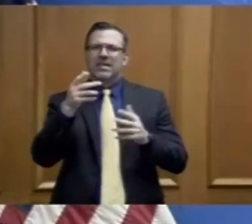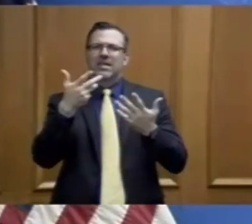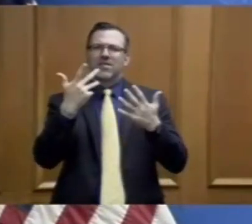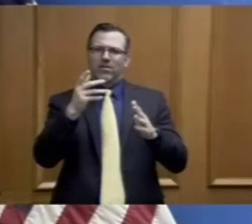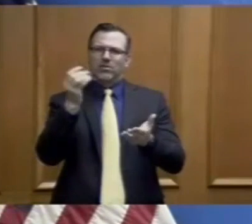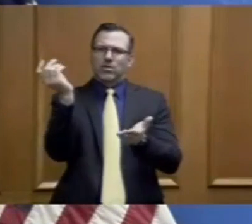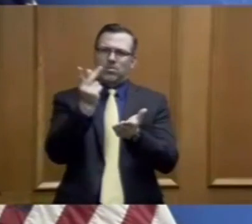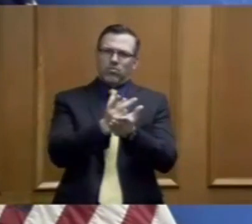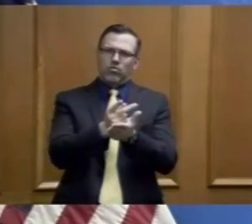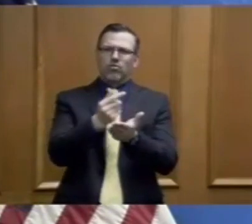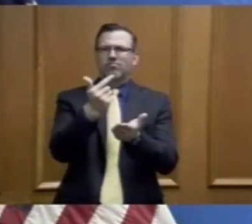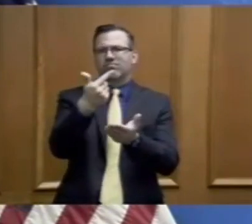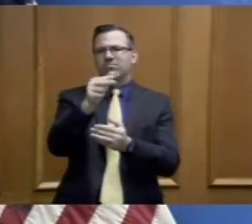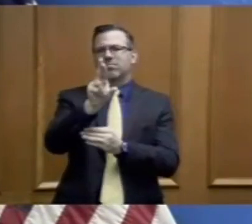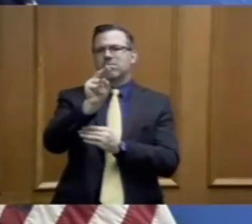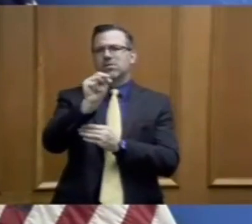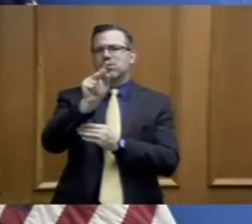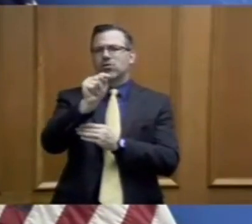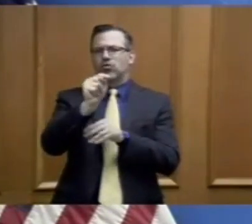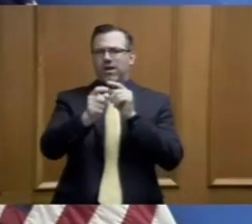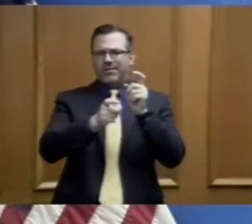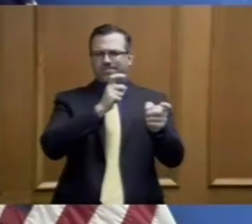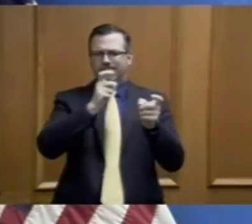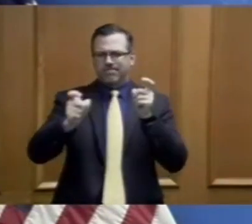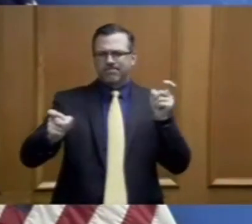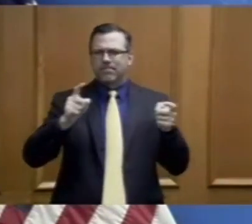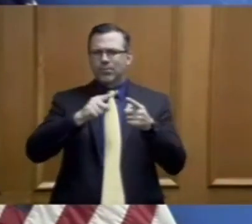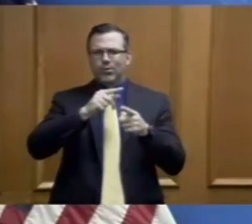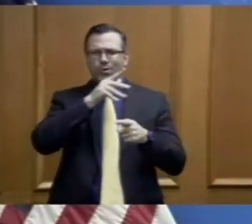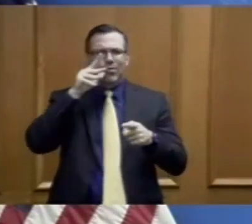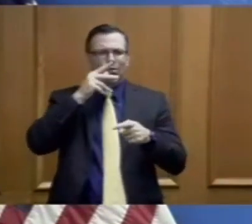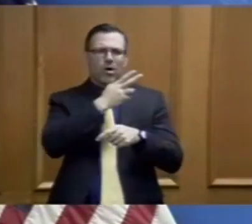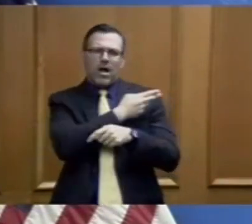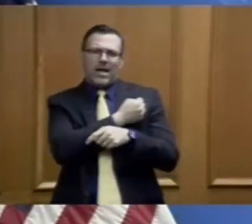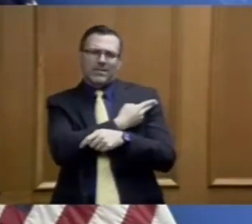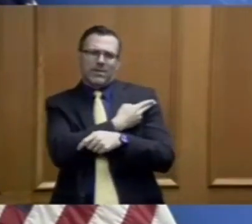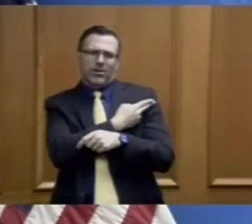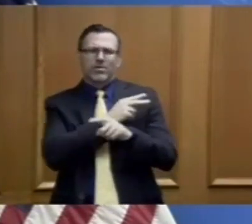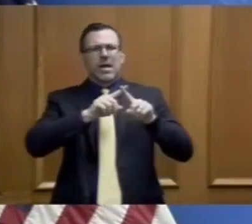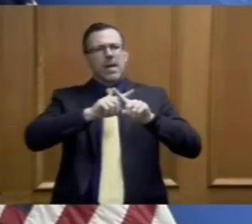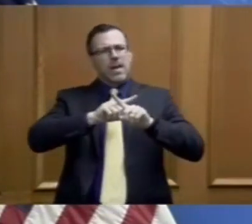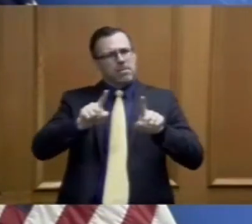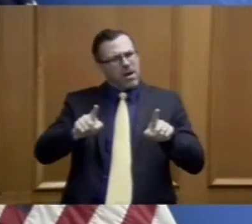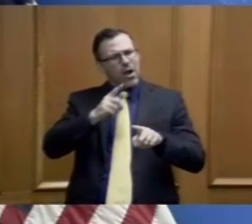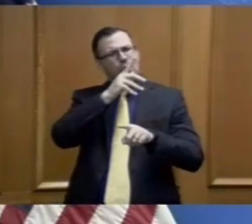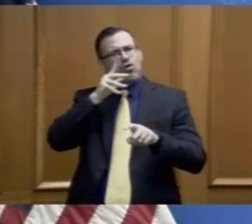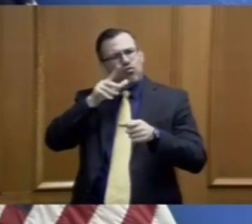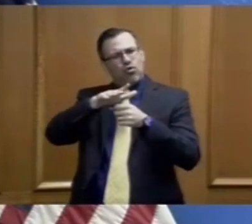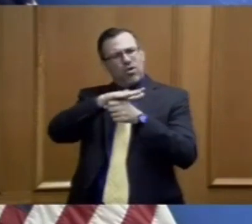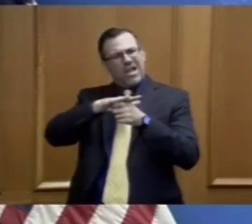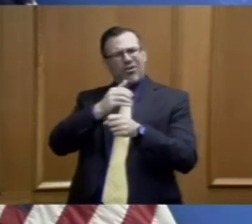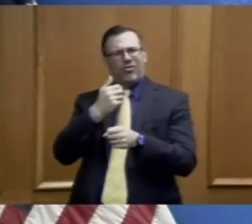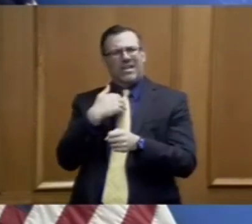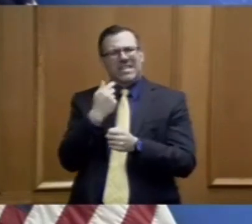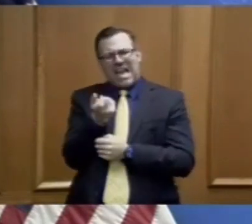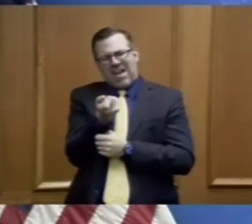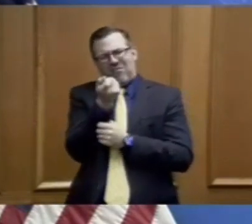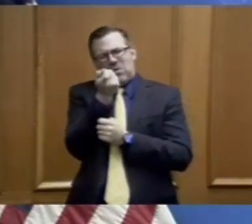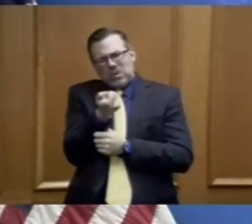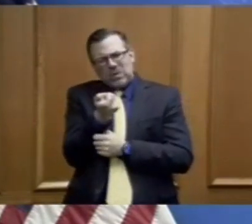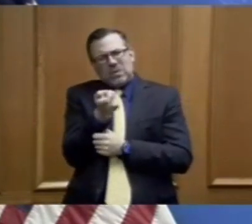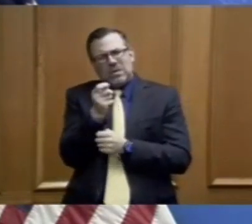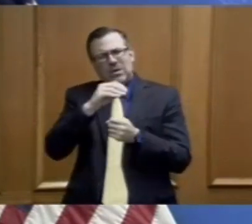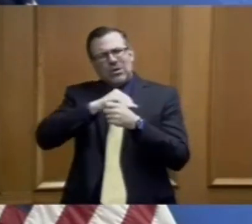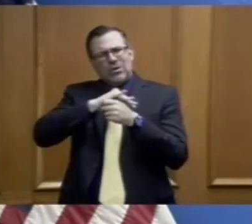hospitals, yet the rural counties have very few COVID-19 cases, and in fact, some hospitals